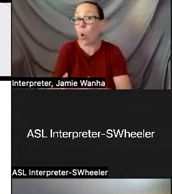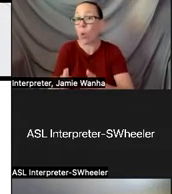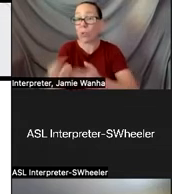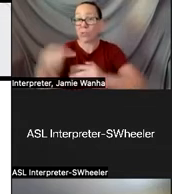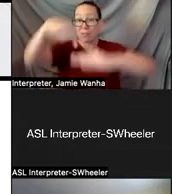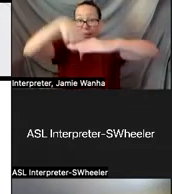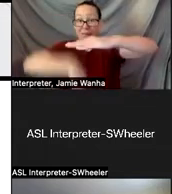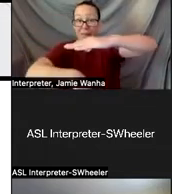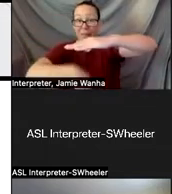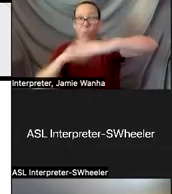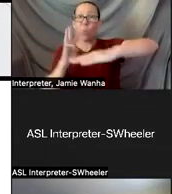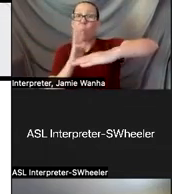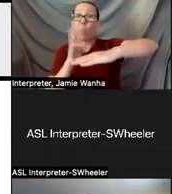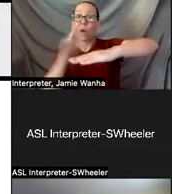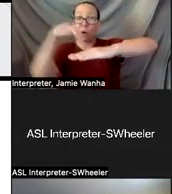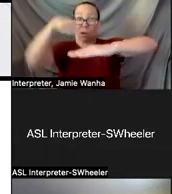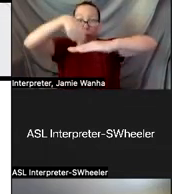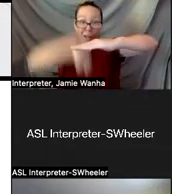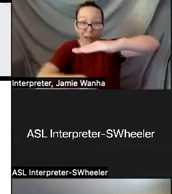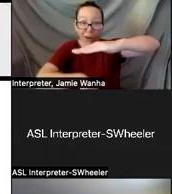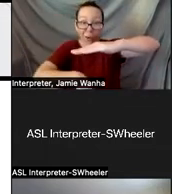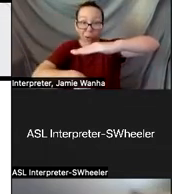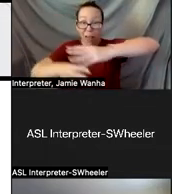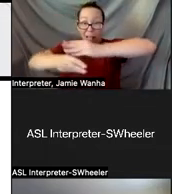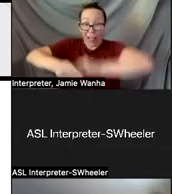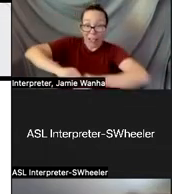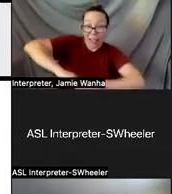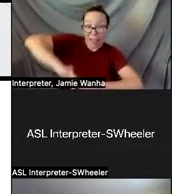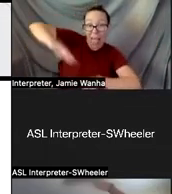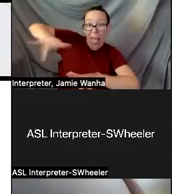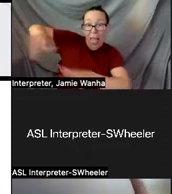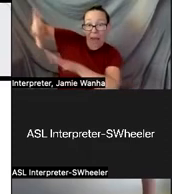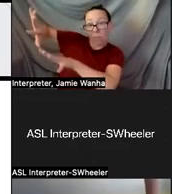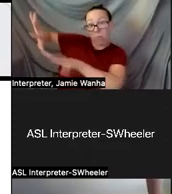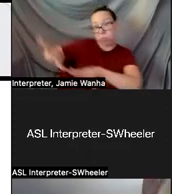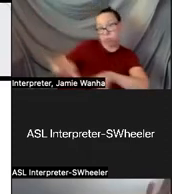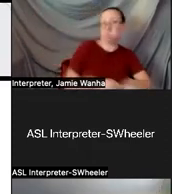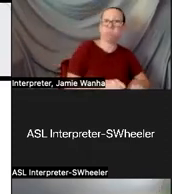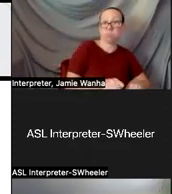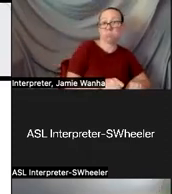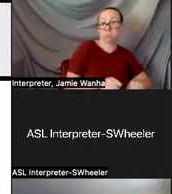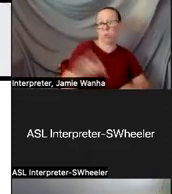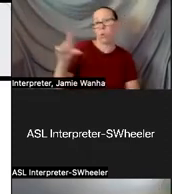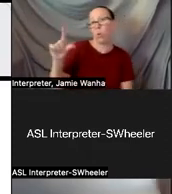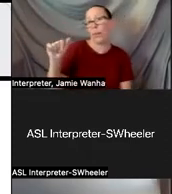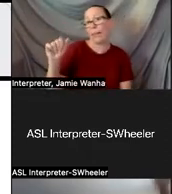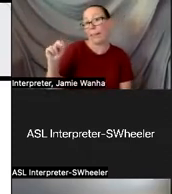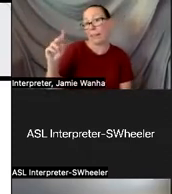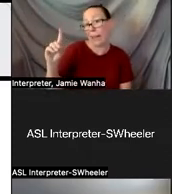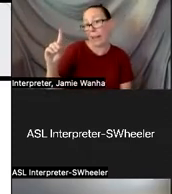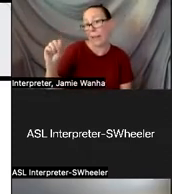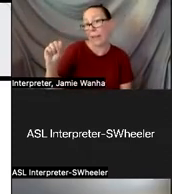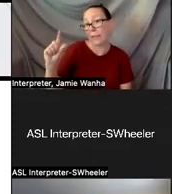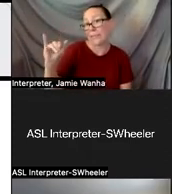Bay. Because if you see a cross section of the coast, there will be a very, very